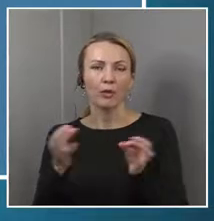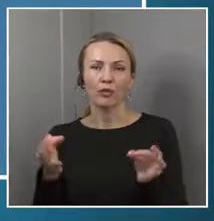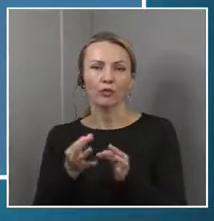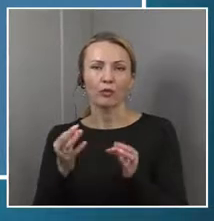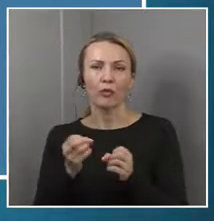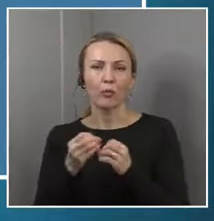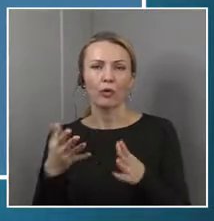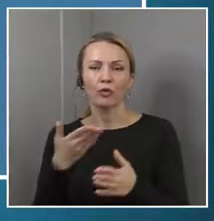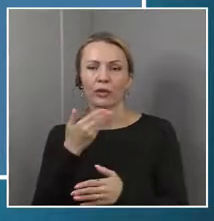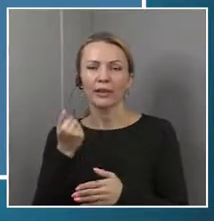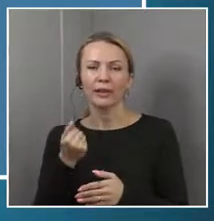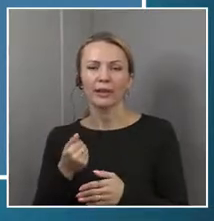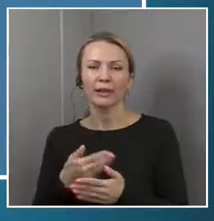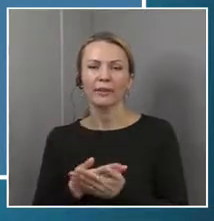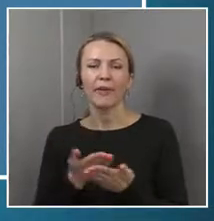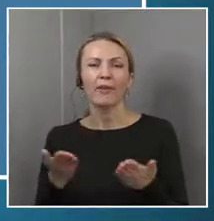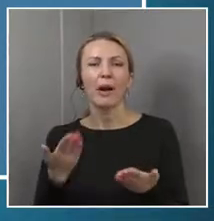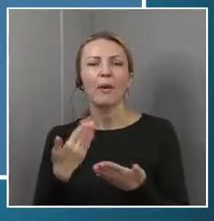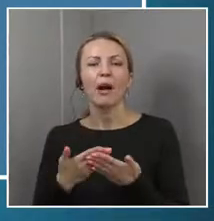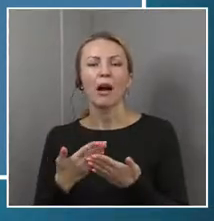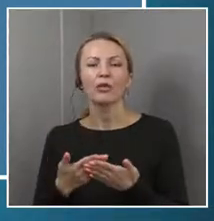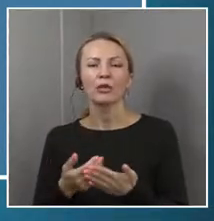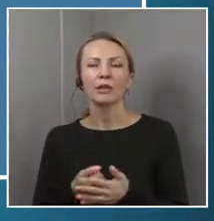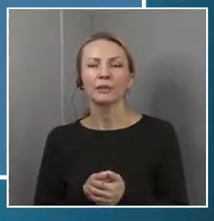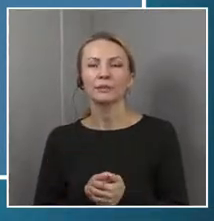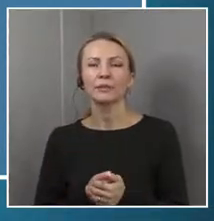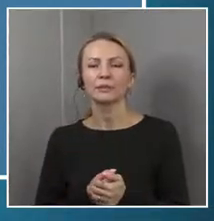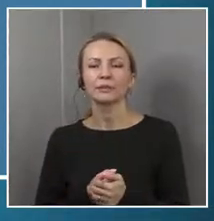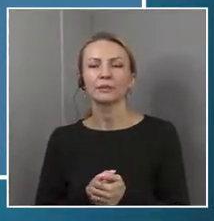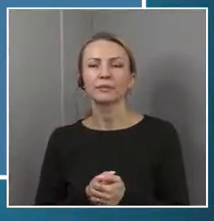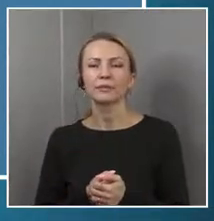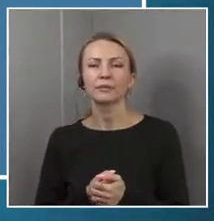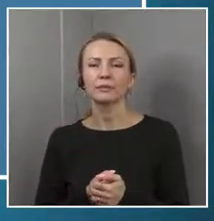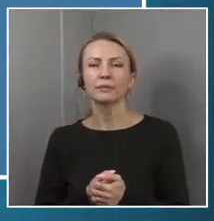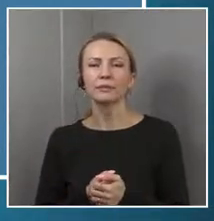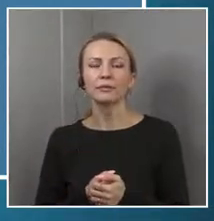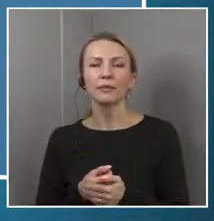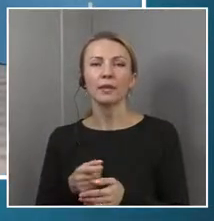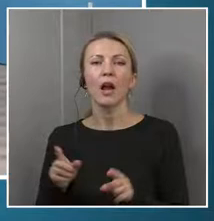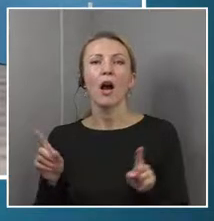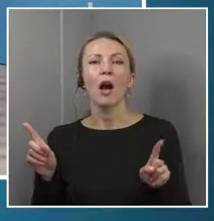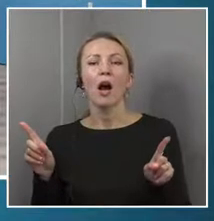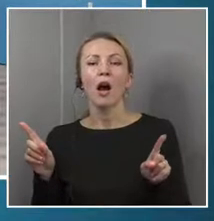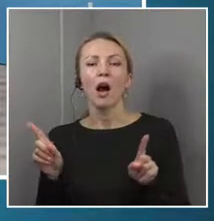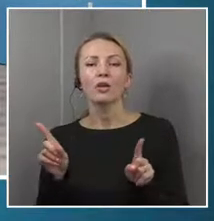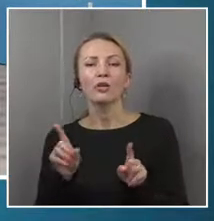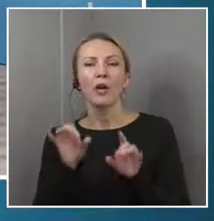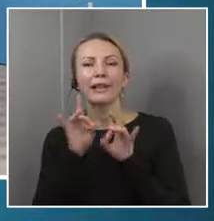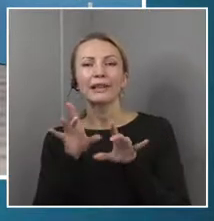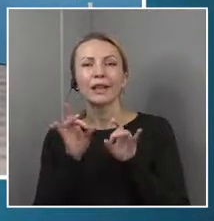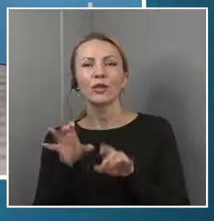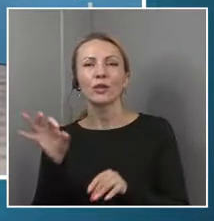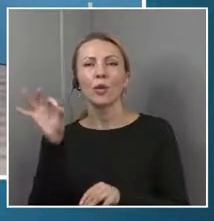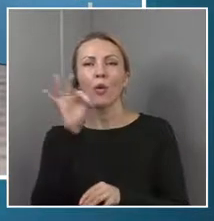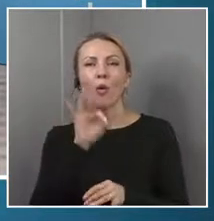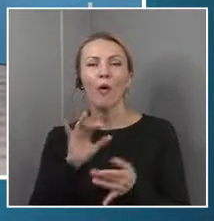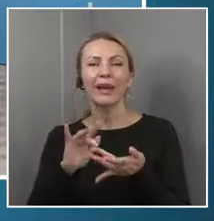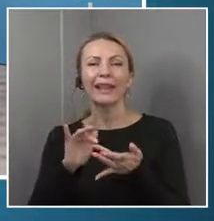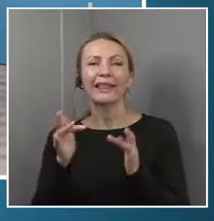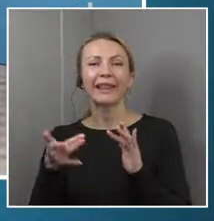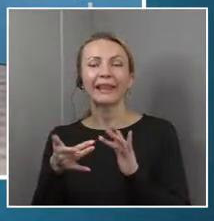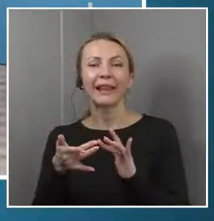couple of galleries in Voronezh, Yekaterinburg, but that's it. Most of them are only in Russia, in Moscow, in St.